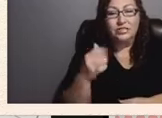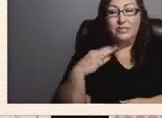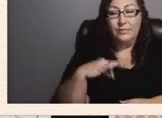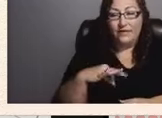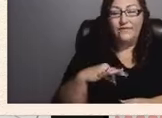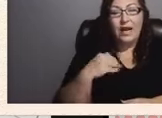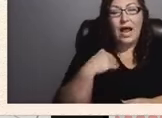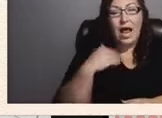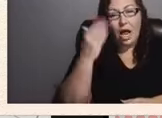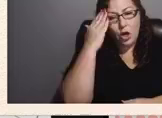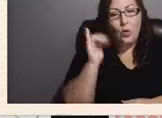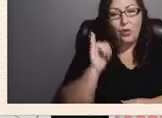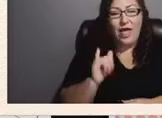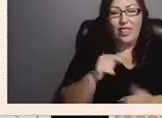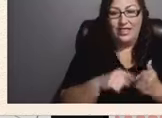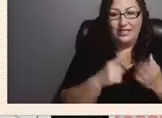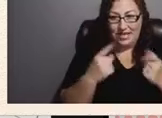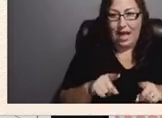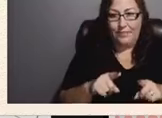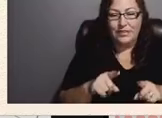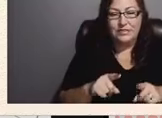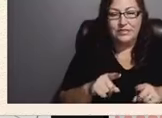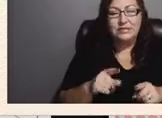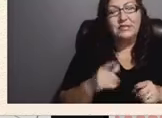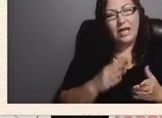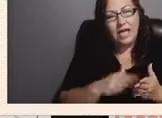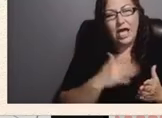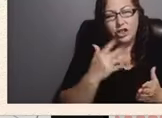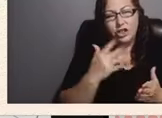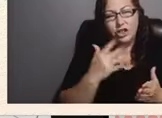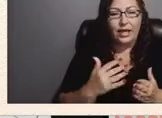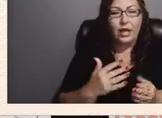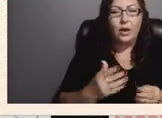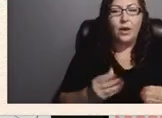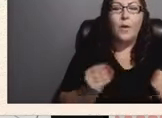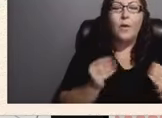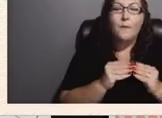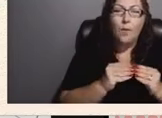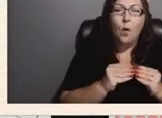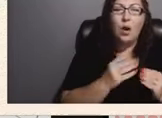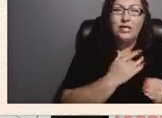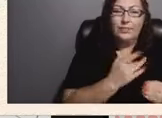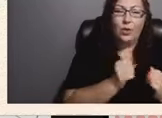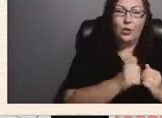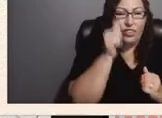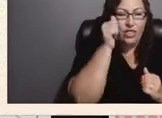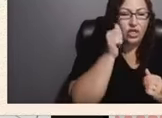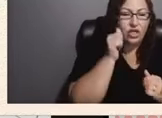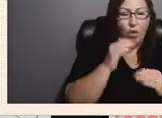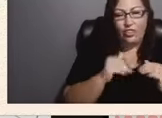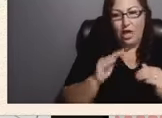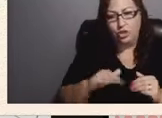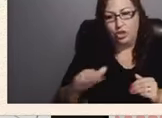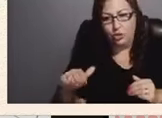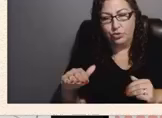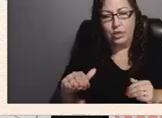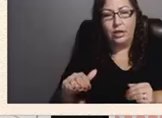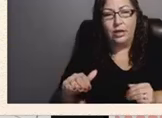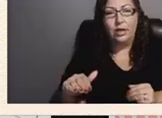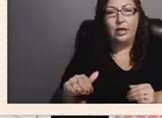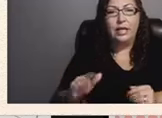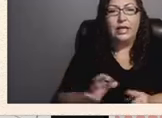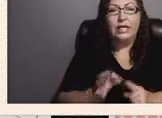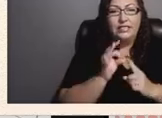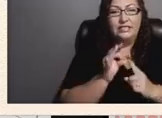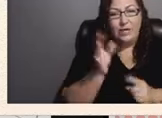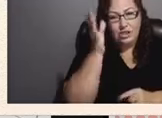this happens occasionally, more so with adults than children, especially